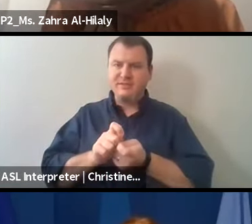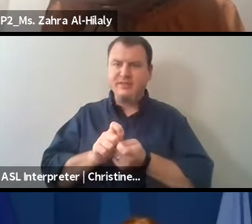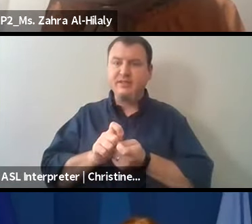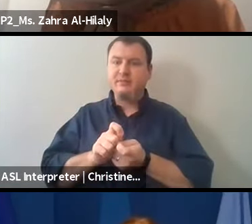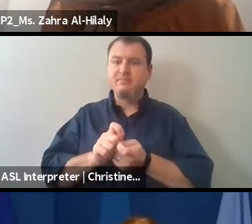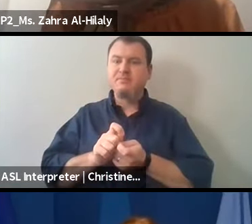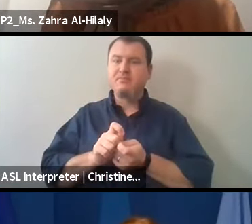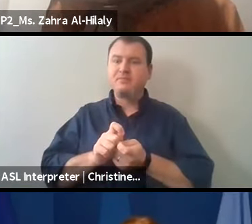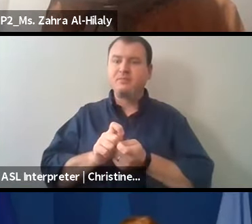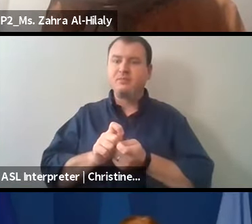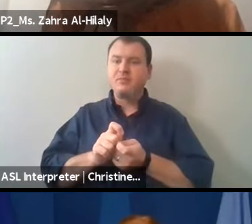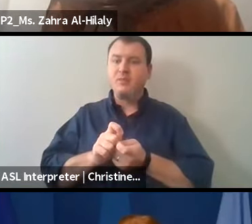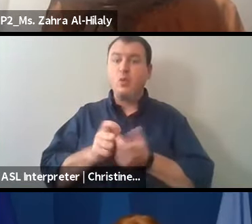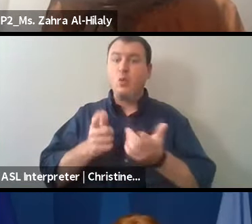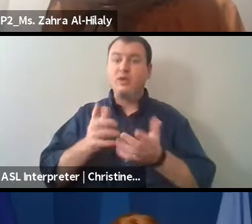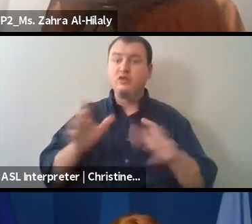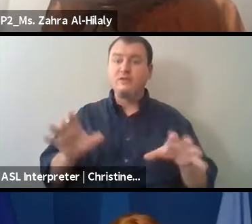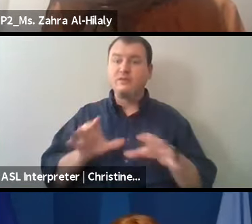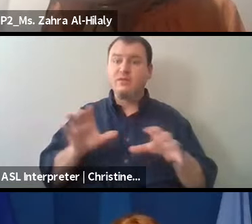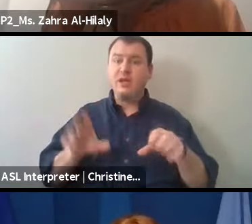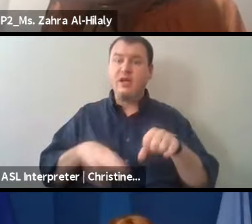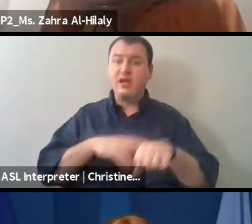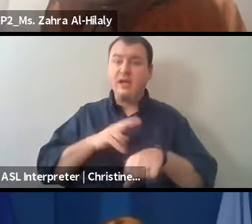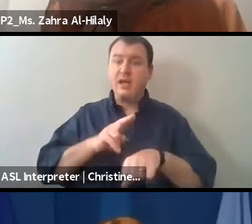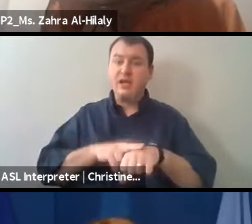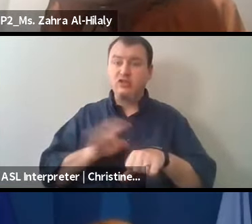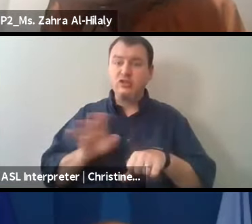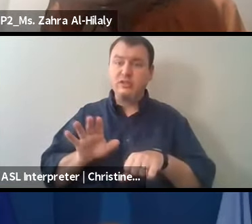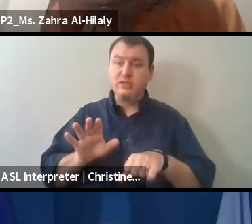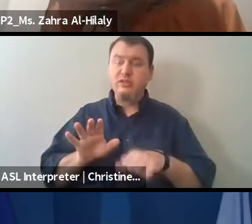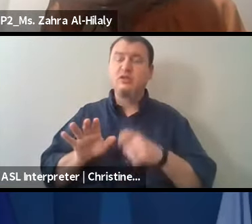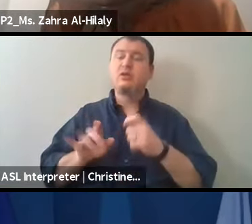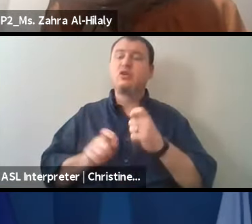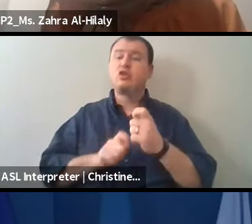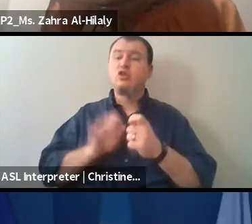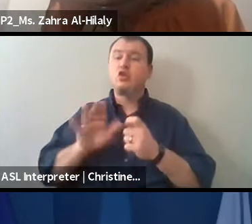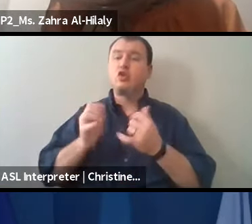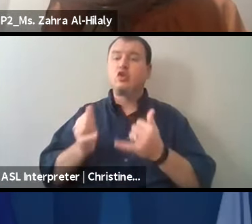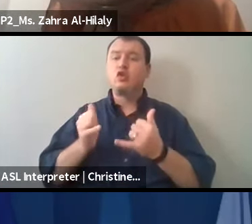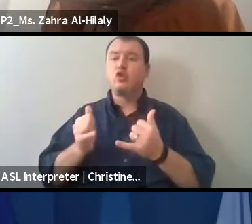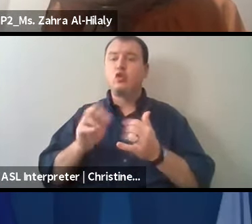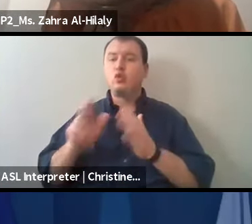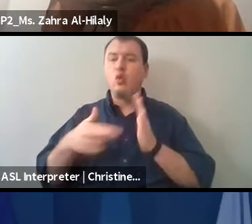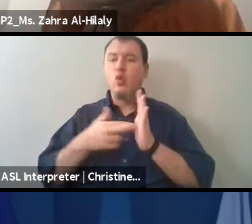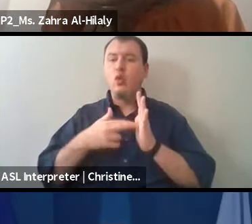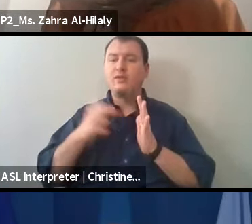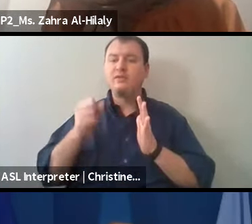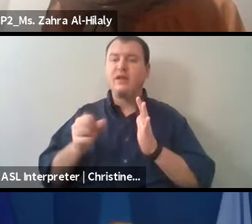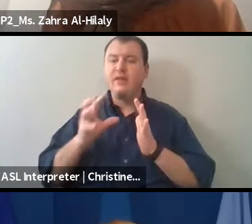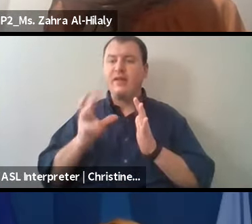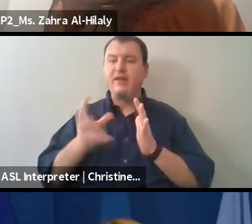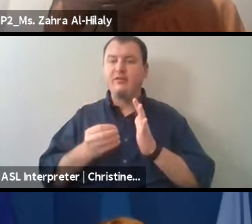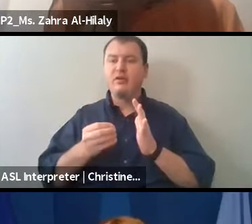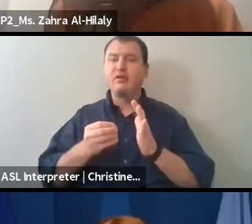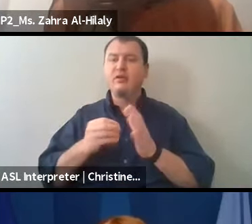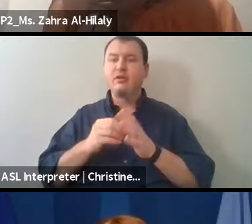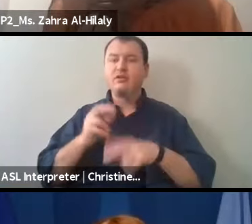beyond what you've done nationally about the current role of South Africa as chair of the African